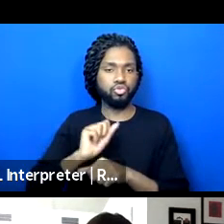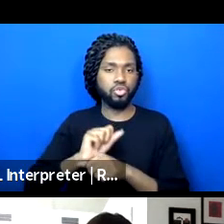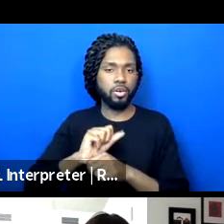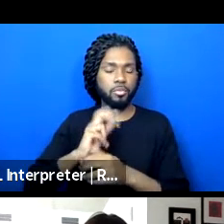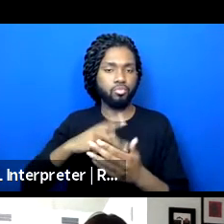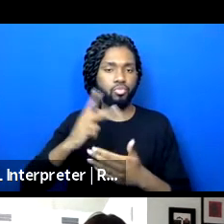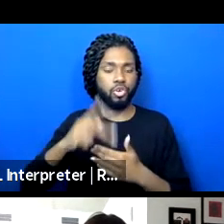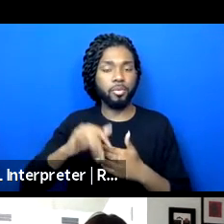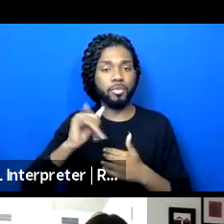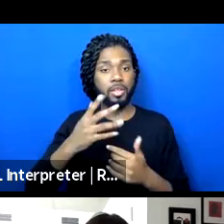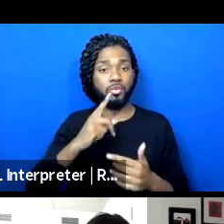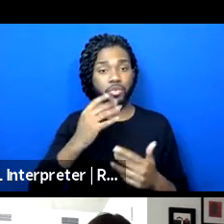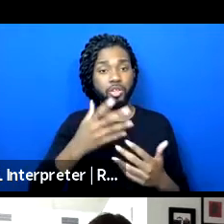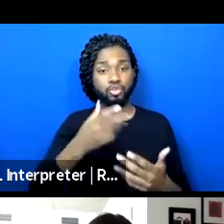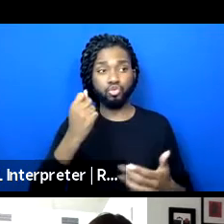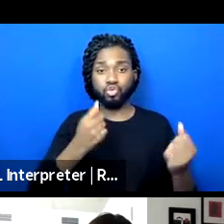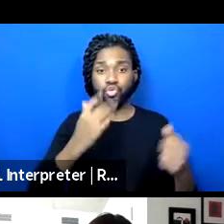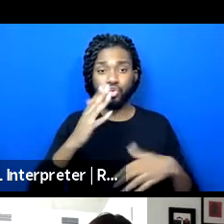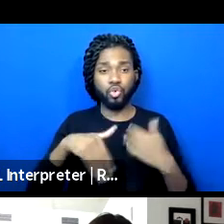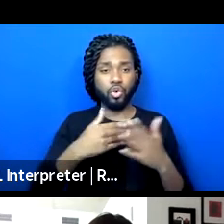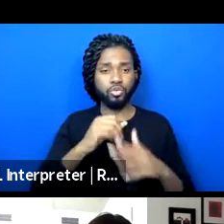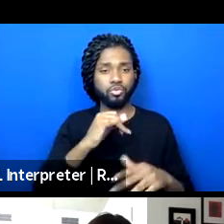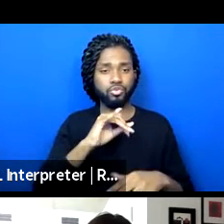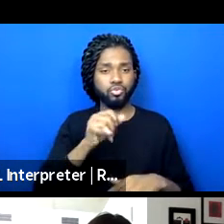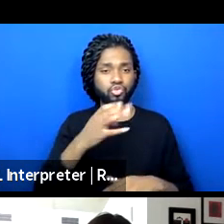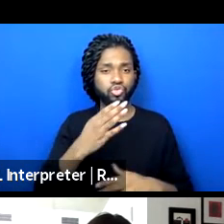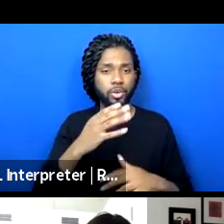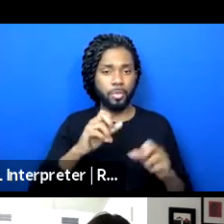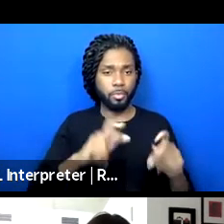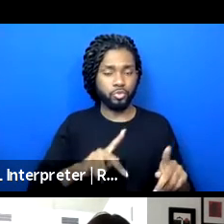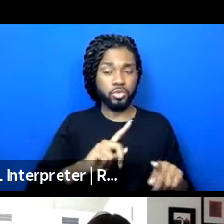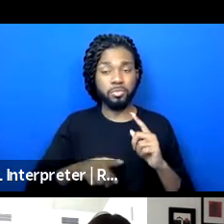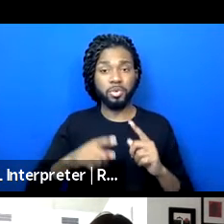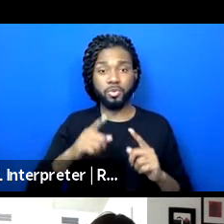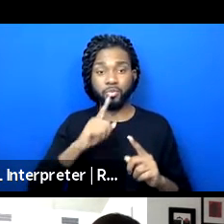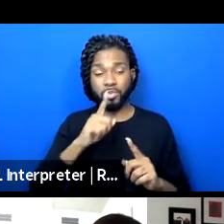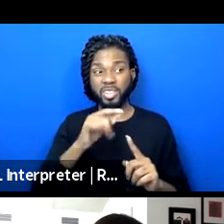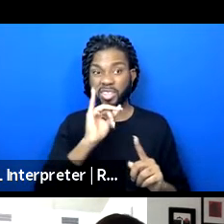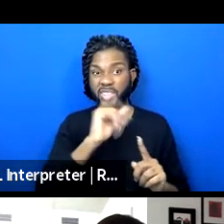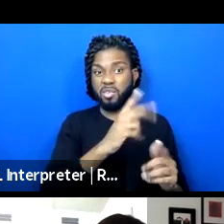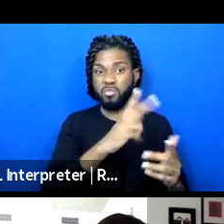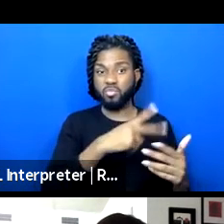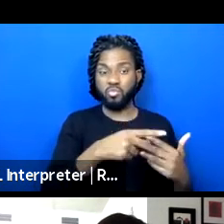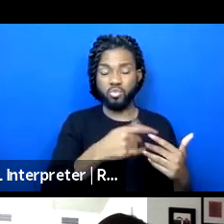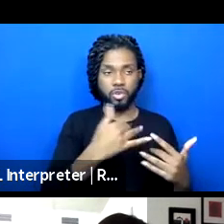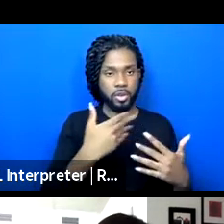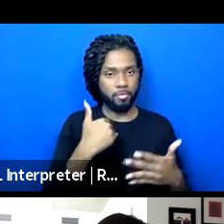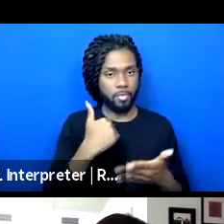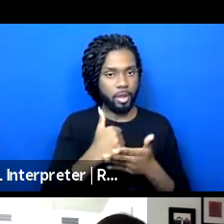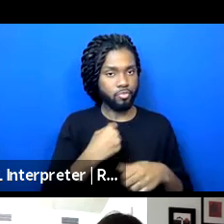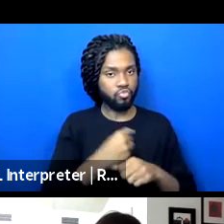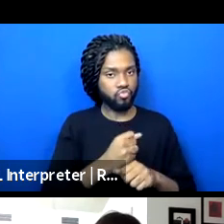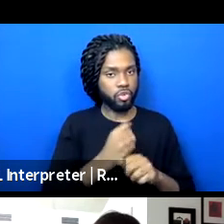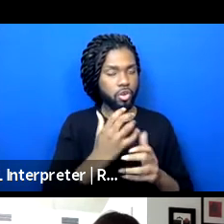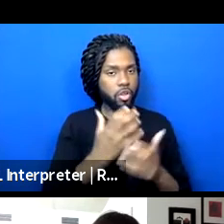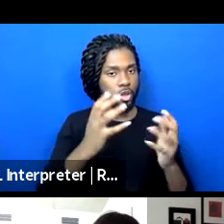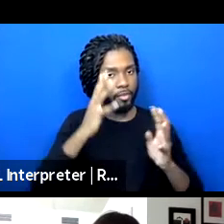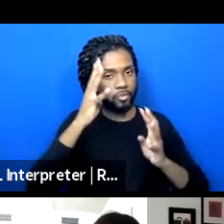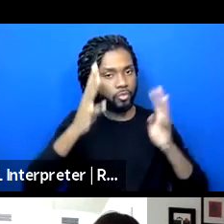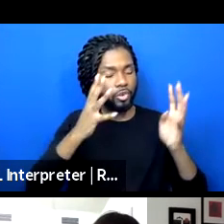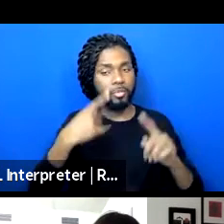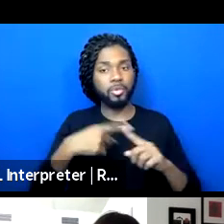art opportunities out of it. But it was a tremendous generator of creativity and